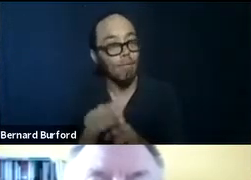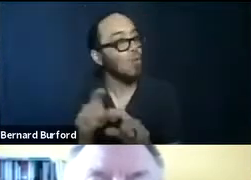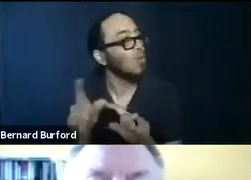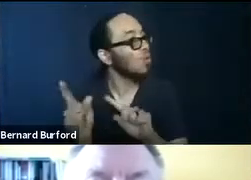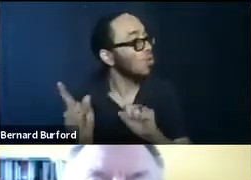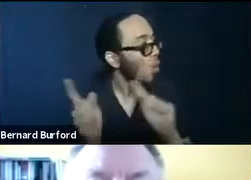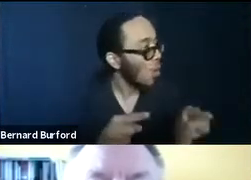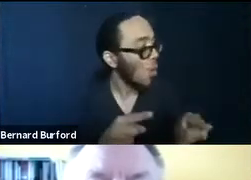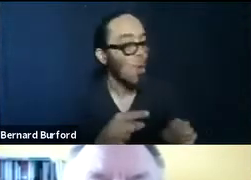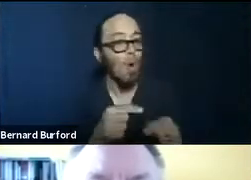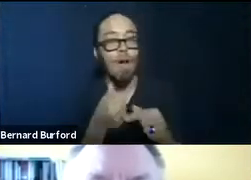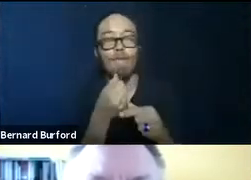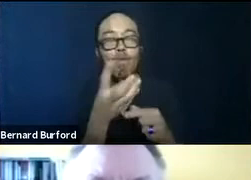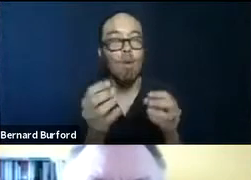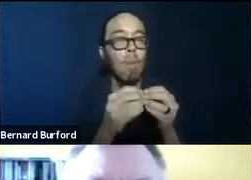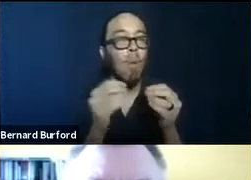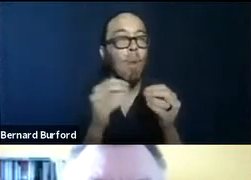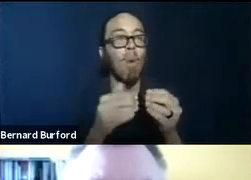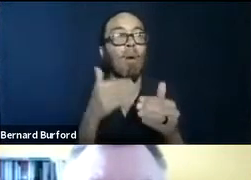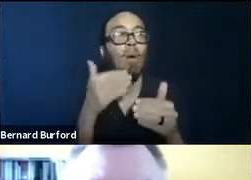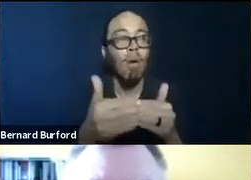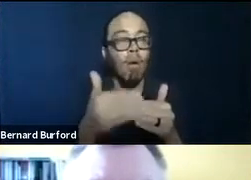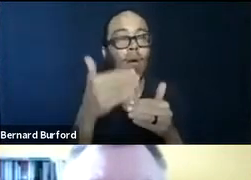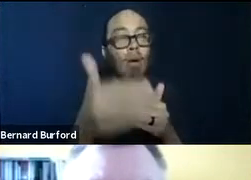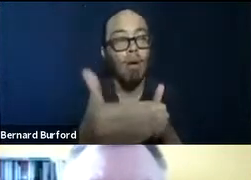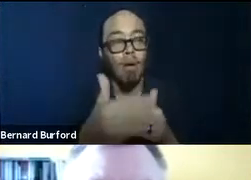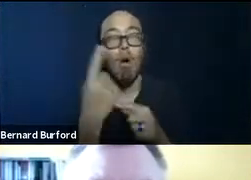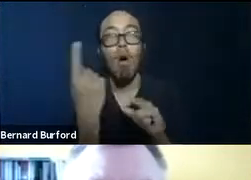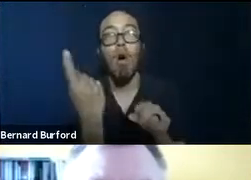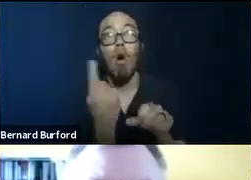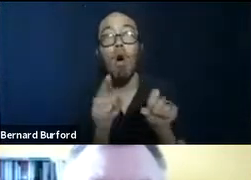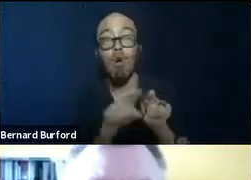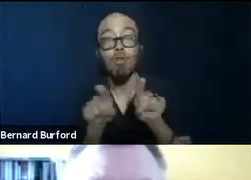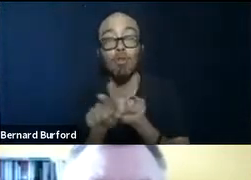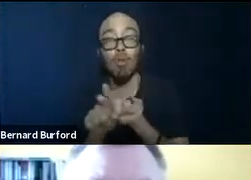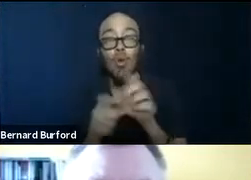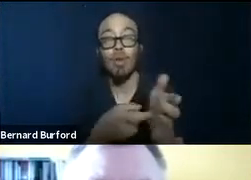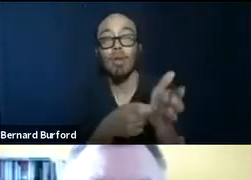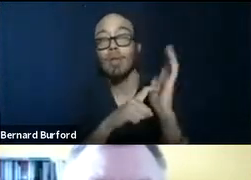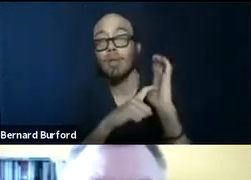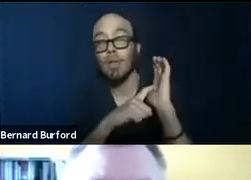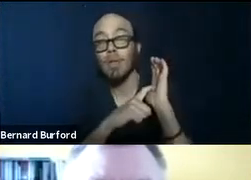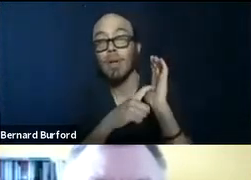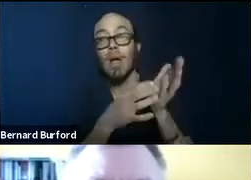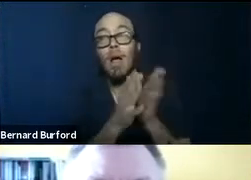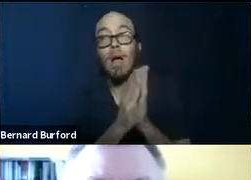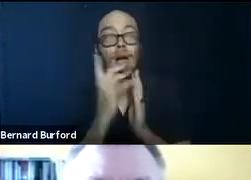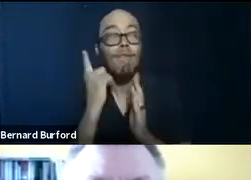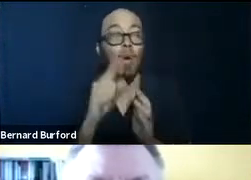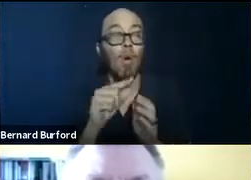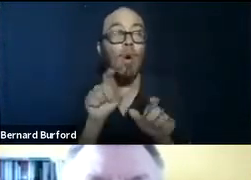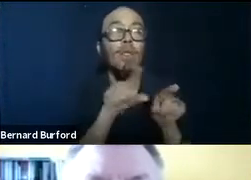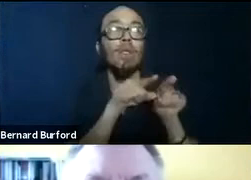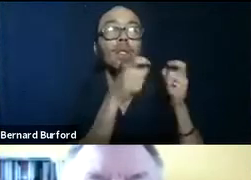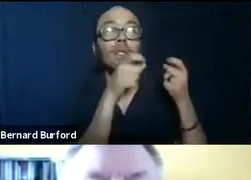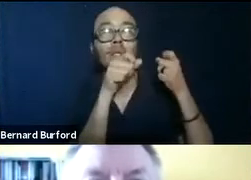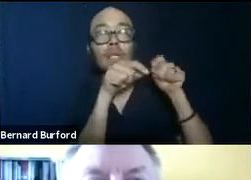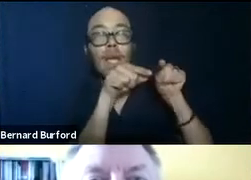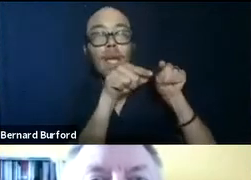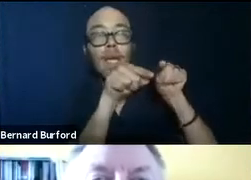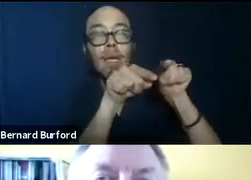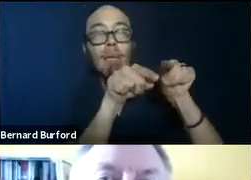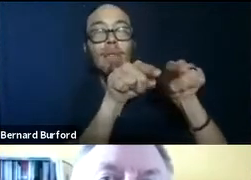few steps forward. We should also demand simultaneous broadcasting with simple